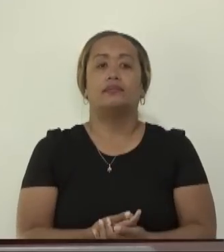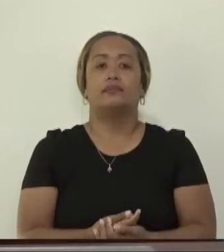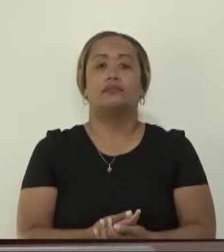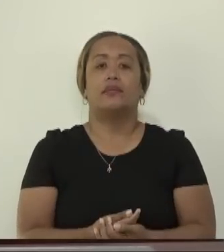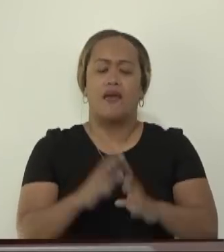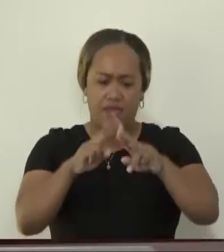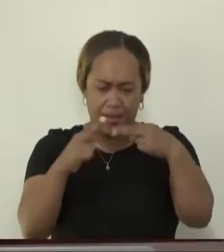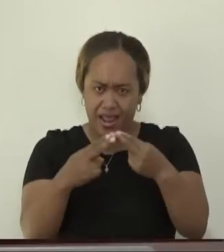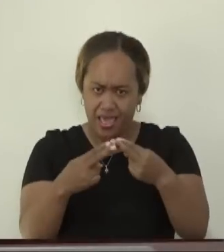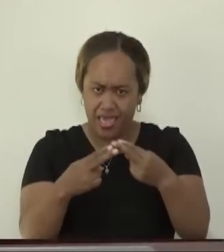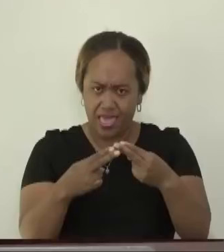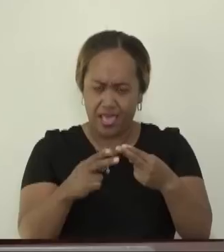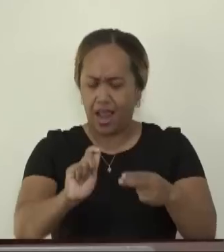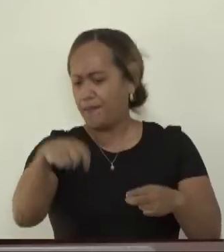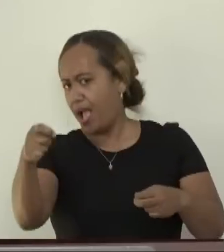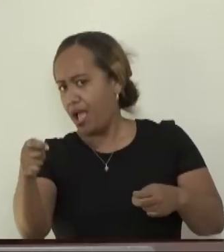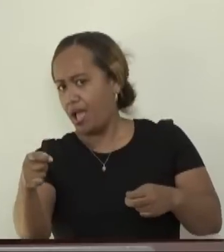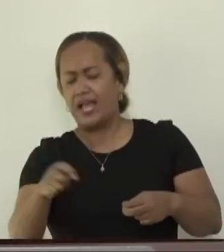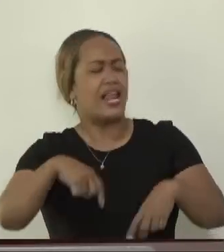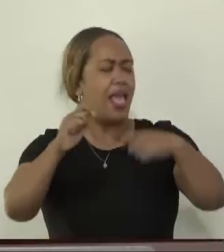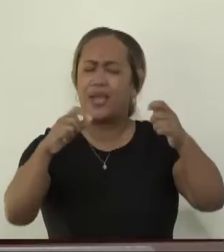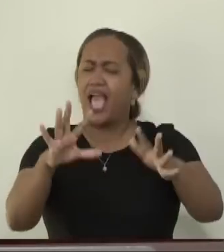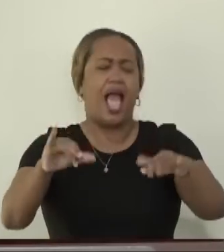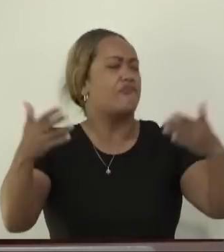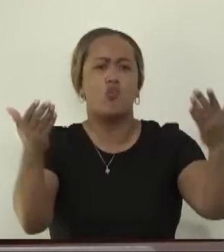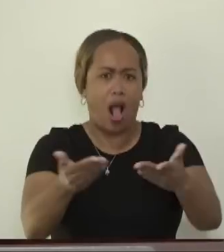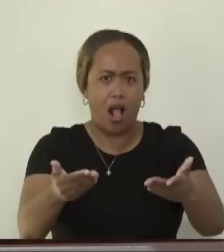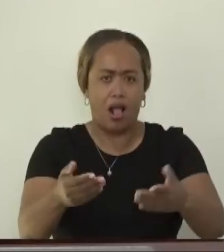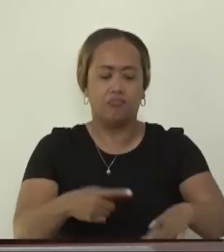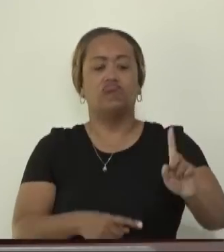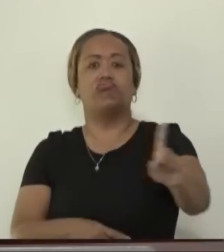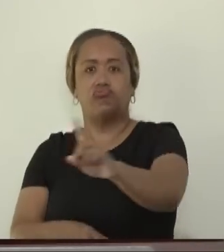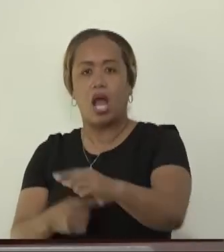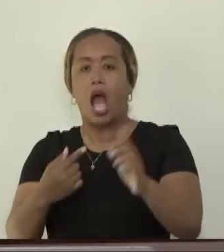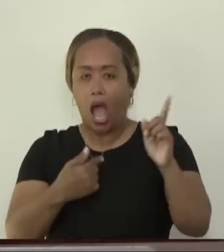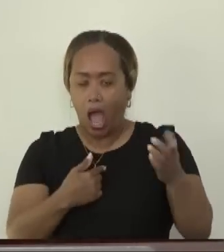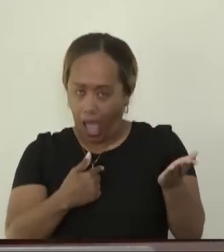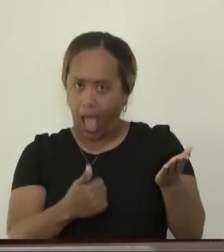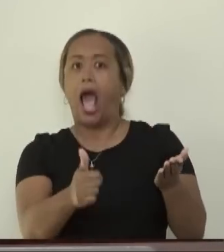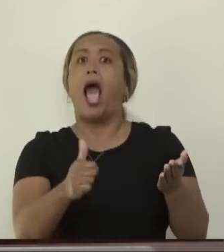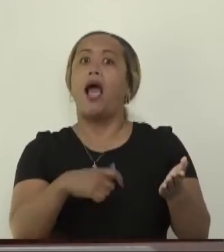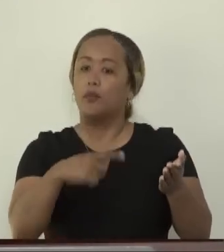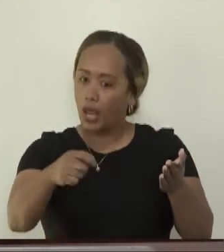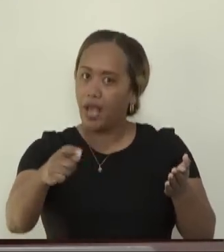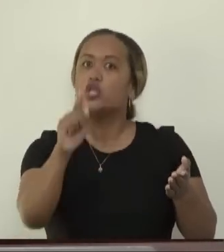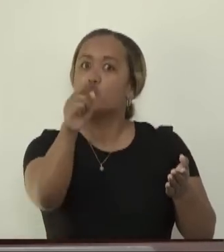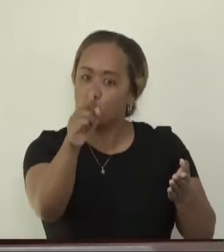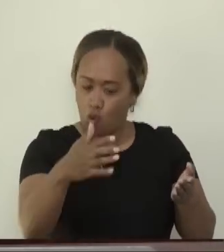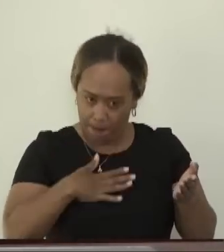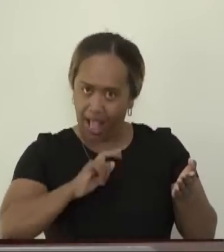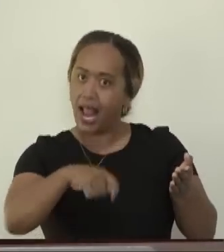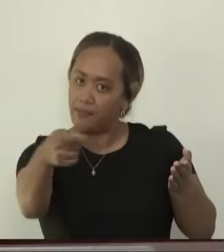the family next door. Your neighbors are everywhere. I am your neighbor. You are my neighbor. We intend to